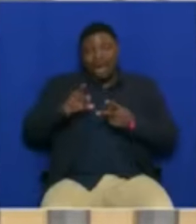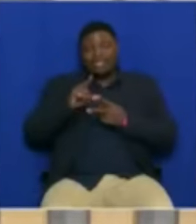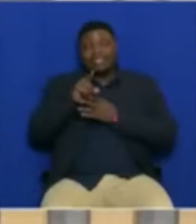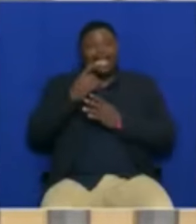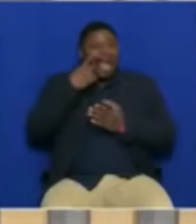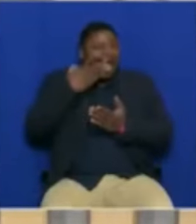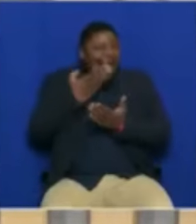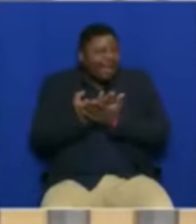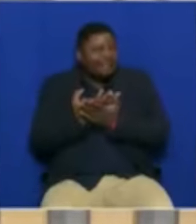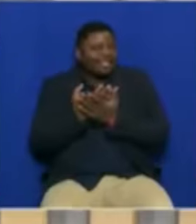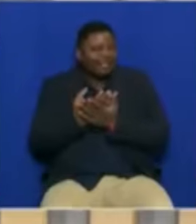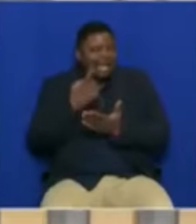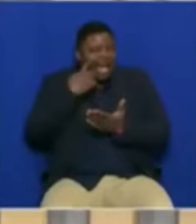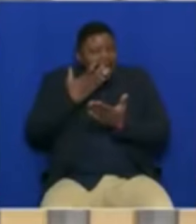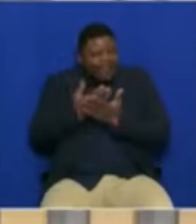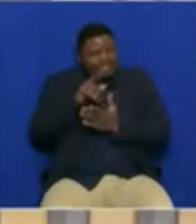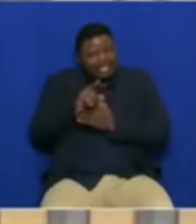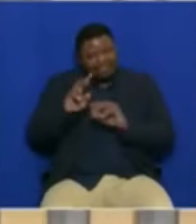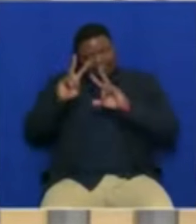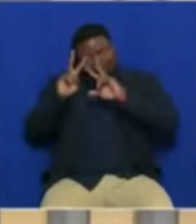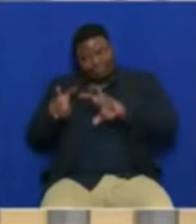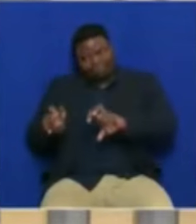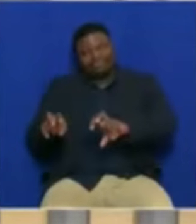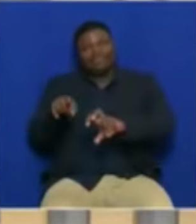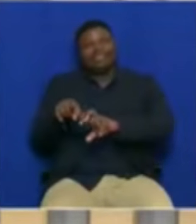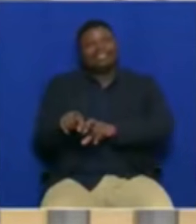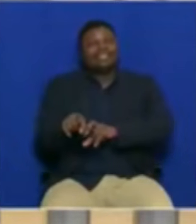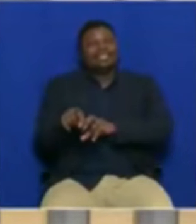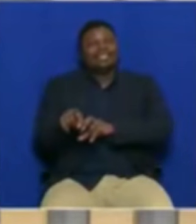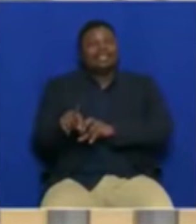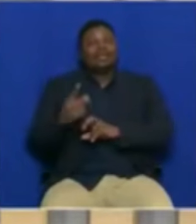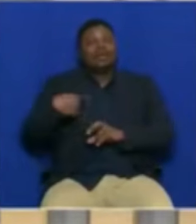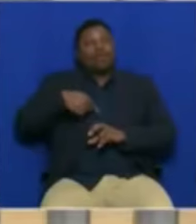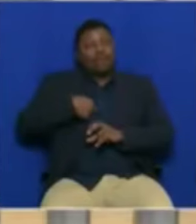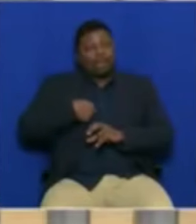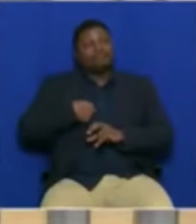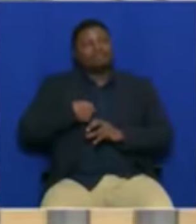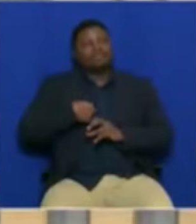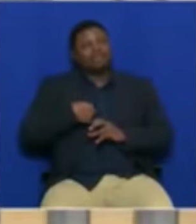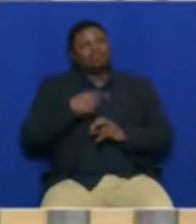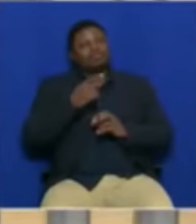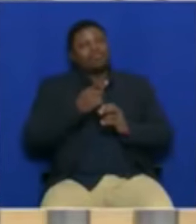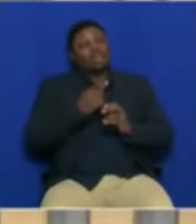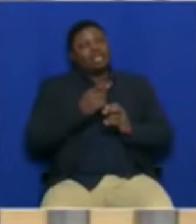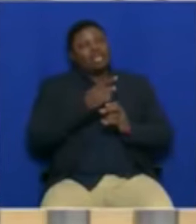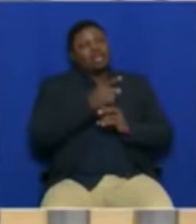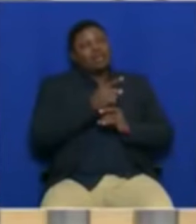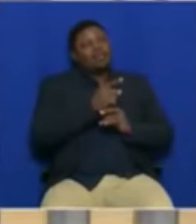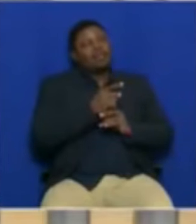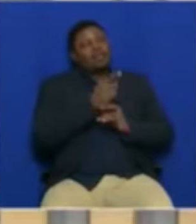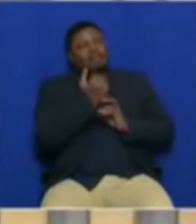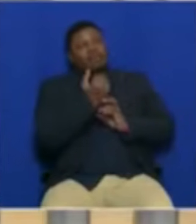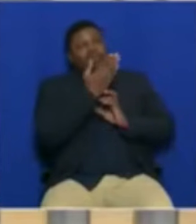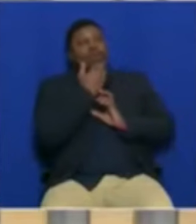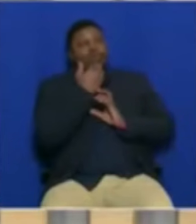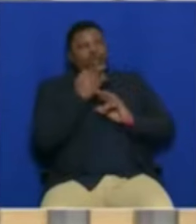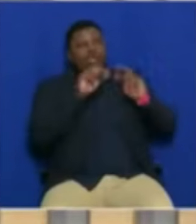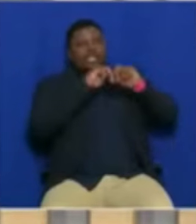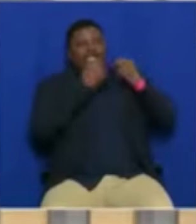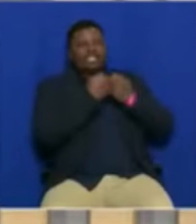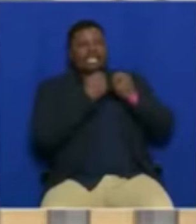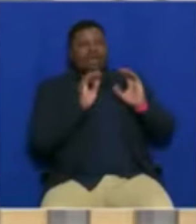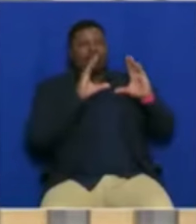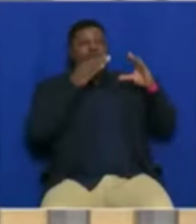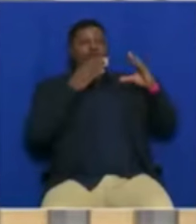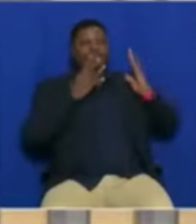on the National Commissioner for various documents according to the allegations. So when you say there's a promotion, we want